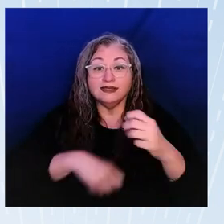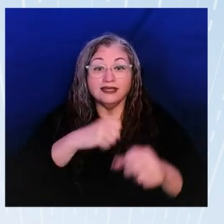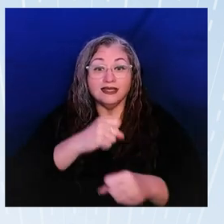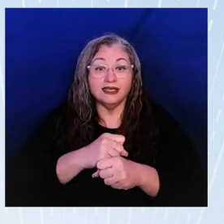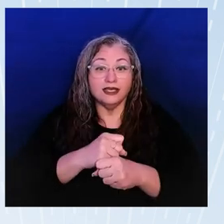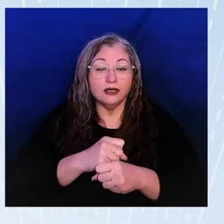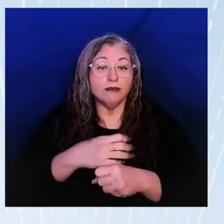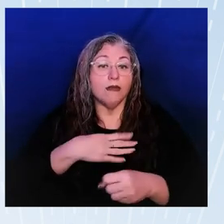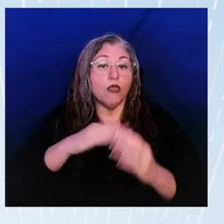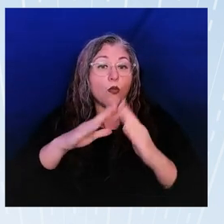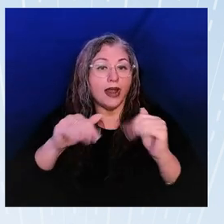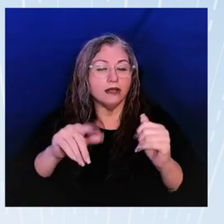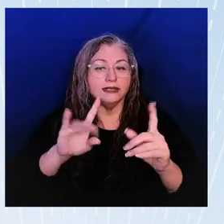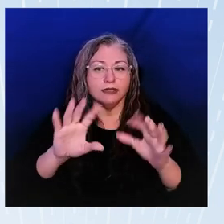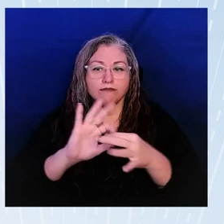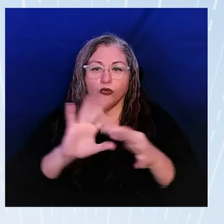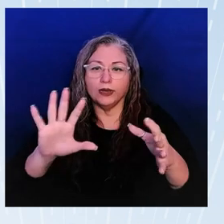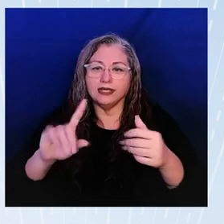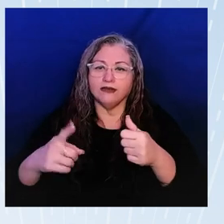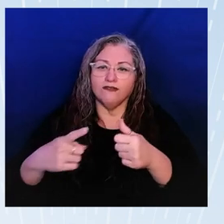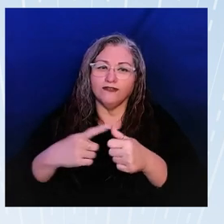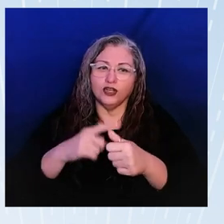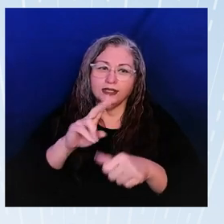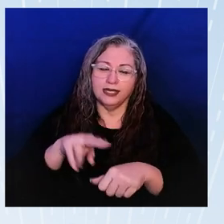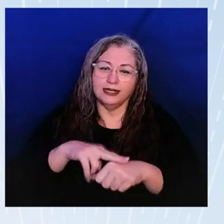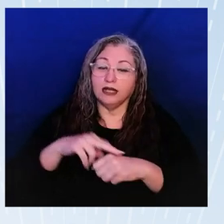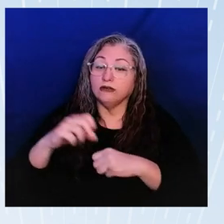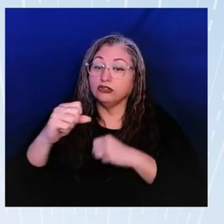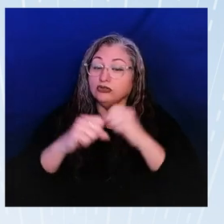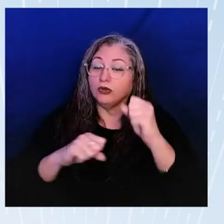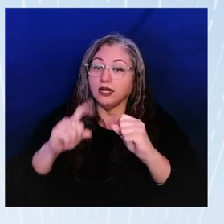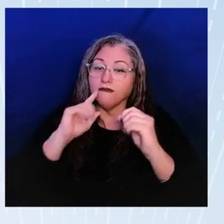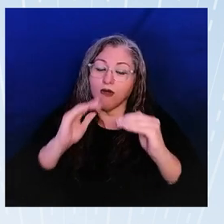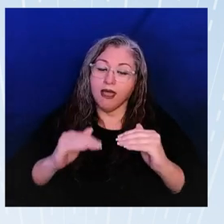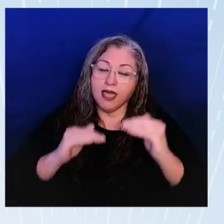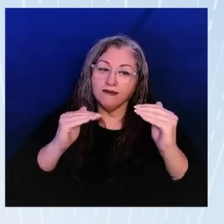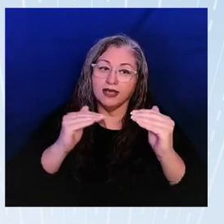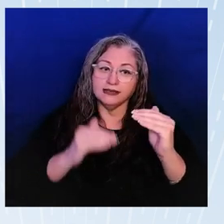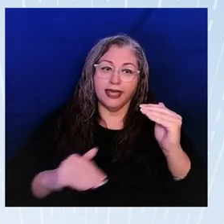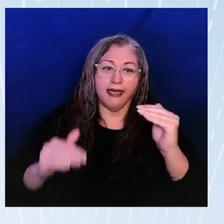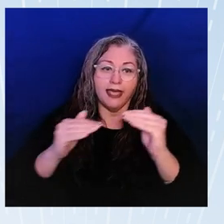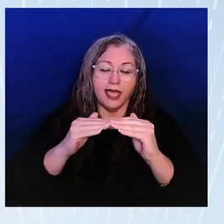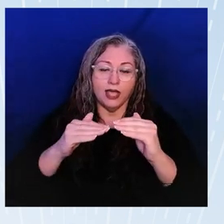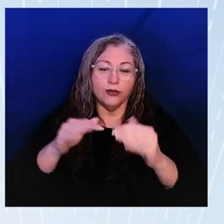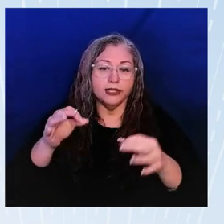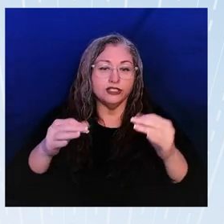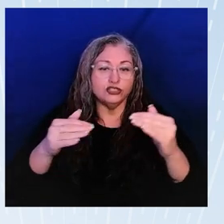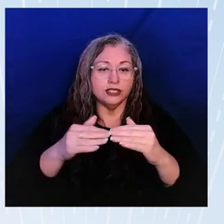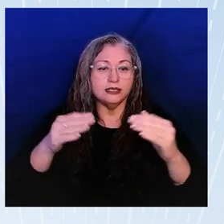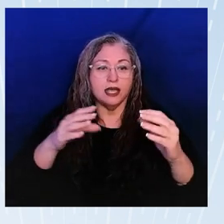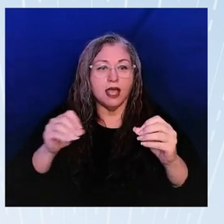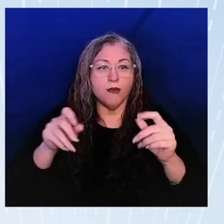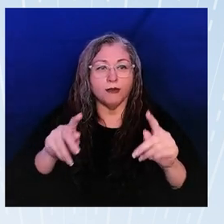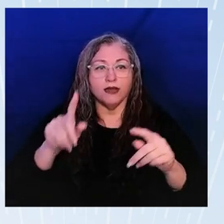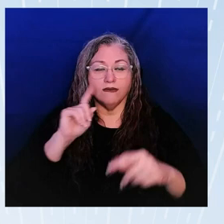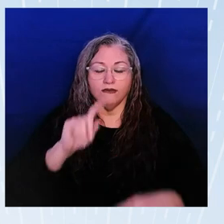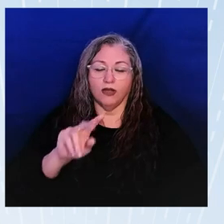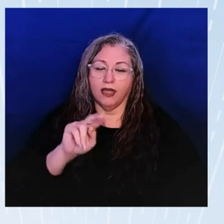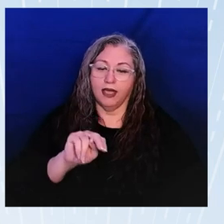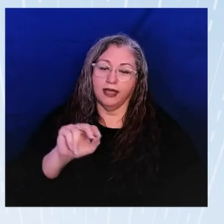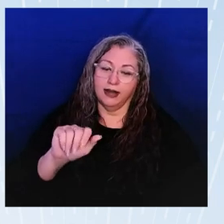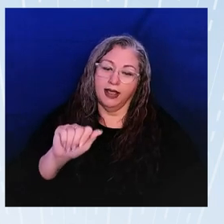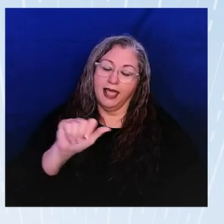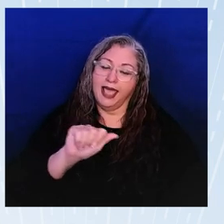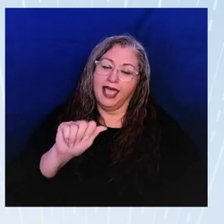actually released its first ever national strategy to advance equity, justice, and opportunity for AA and NHPIs. This